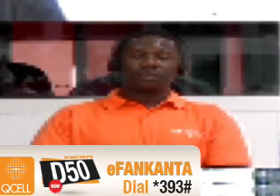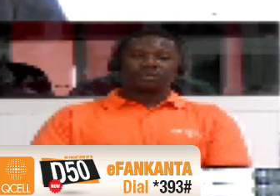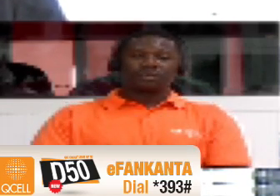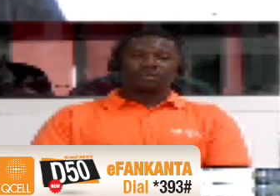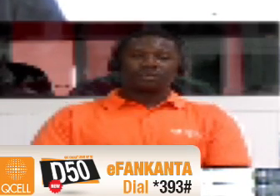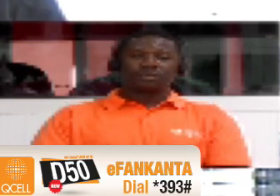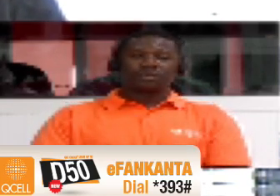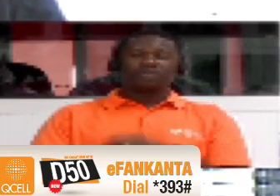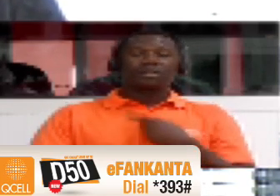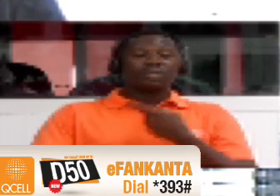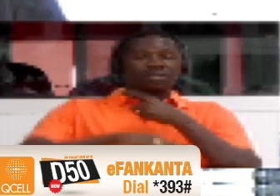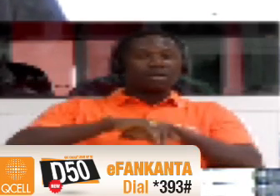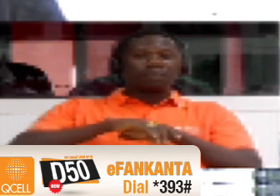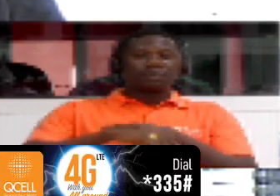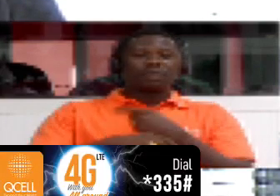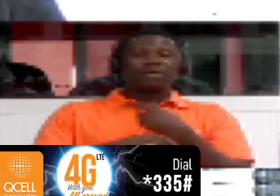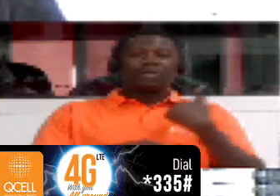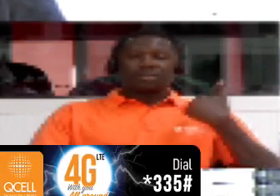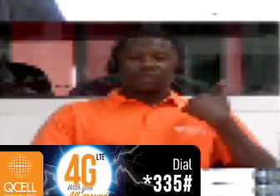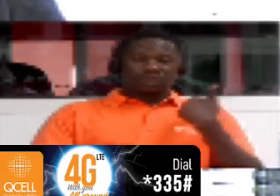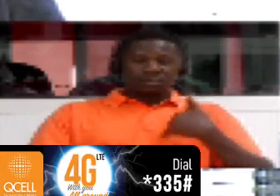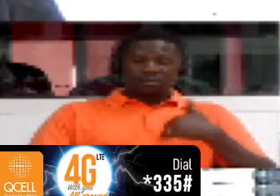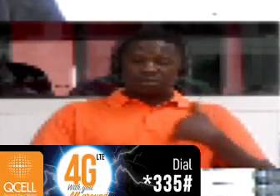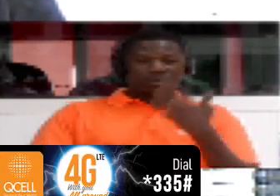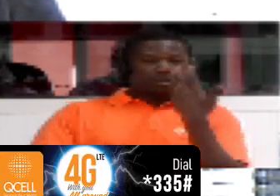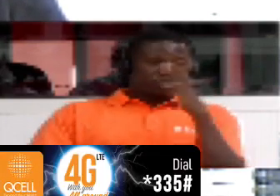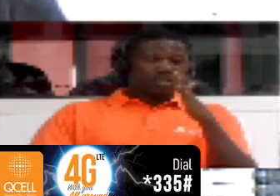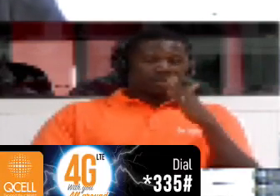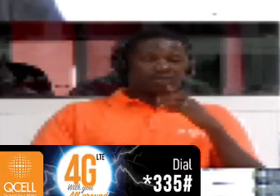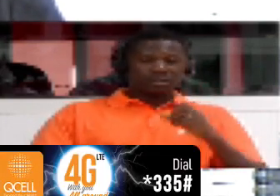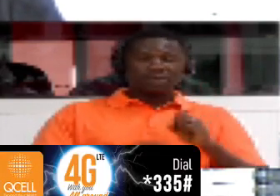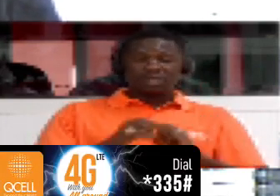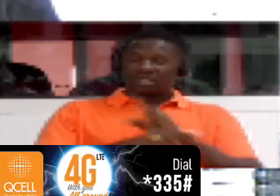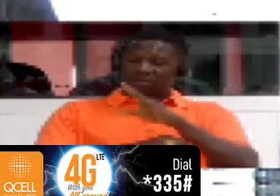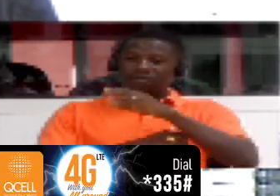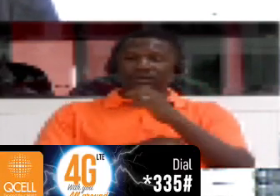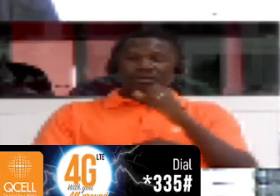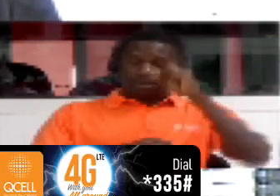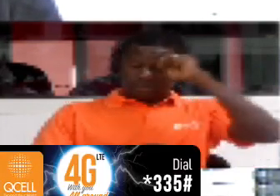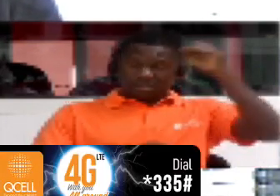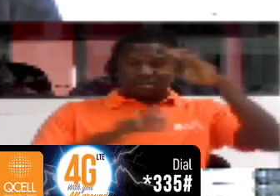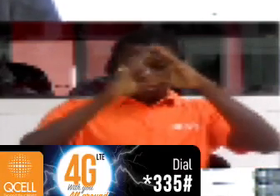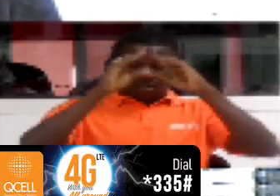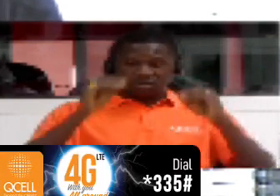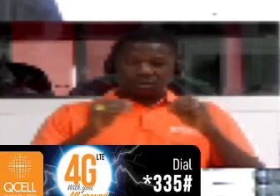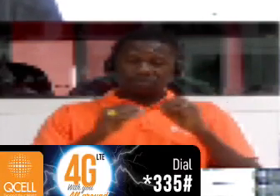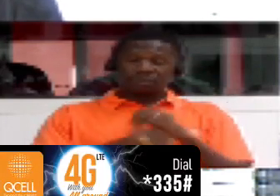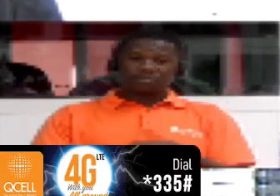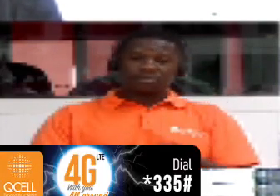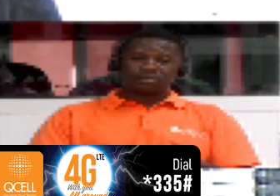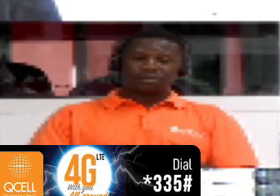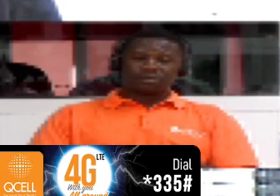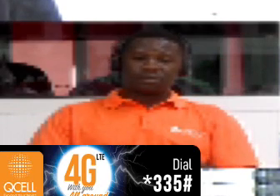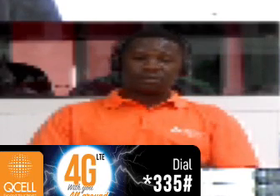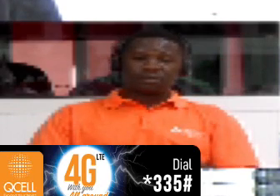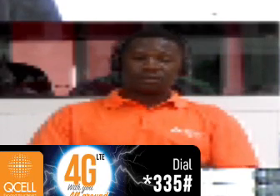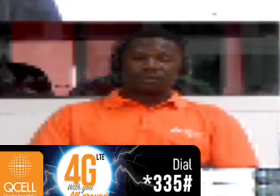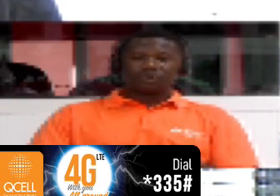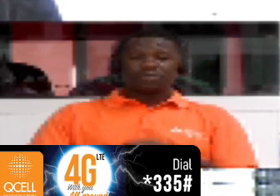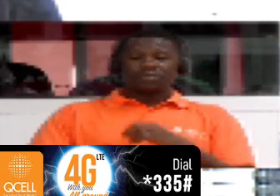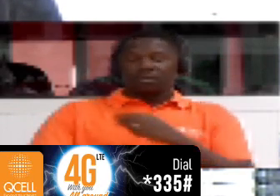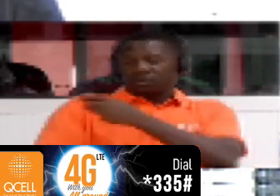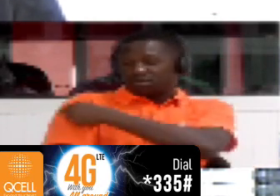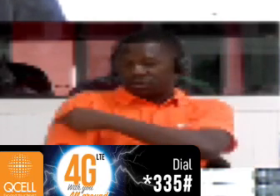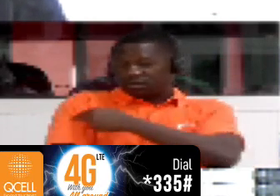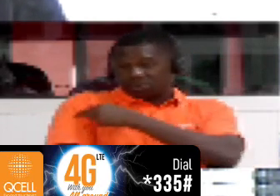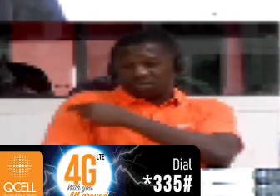kabo state house? At that time 10 people usually leave the state house. Kopulo kabo state house le. Couples